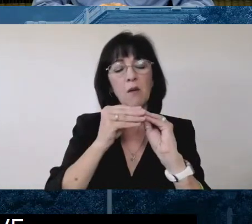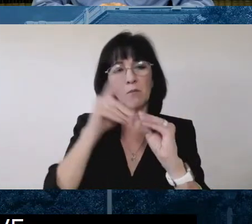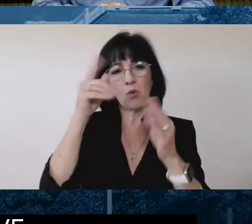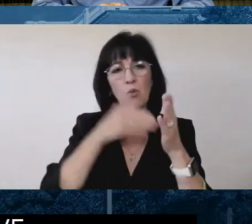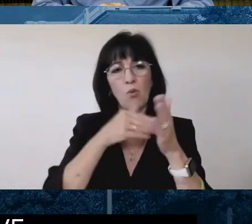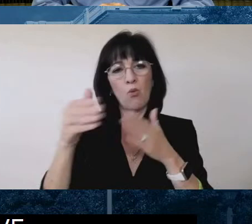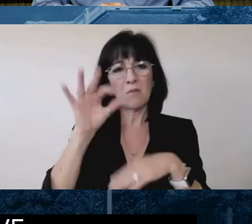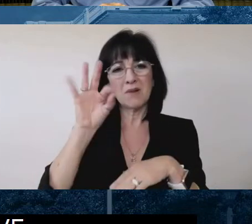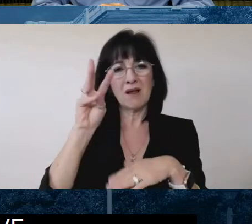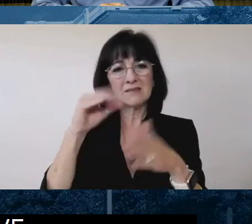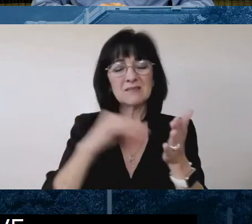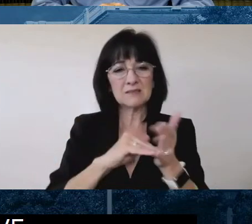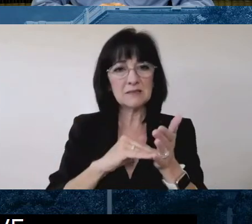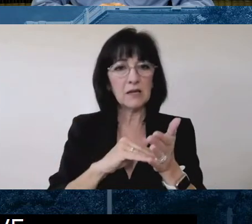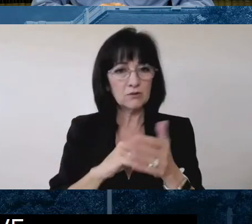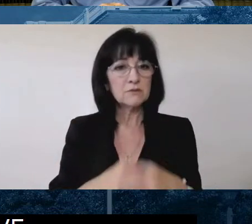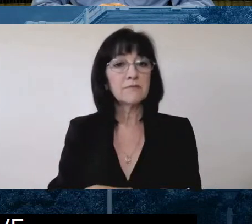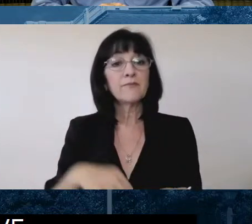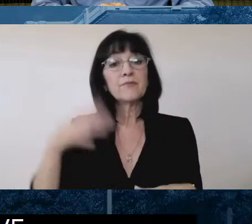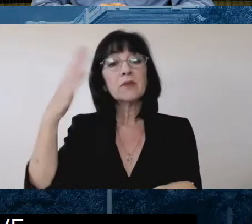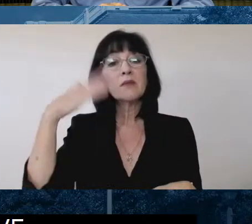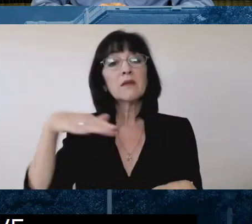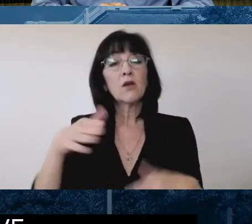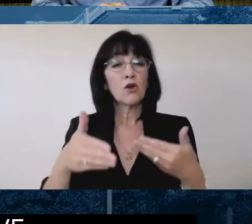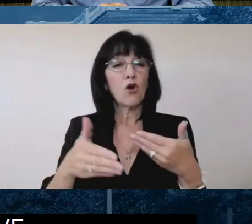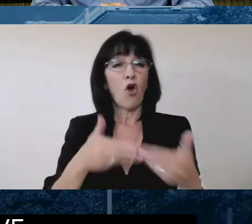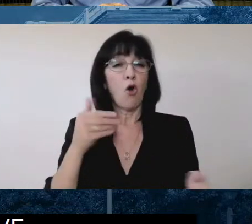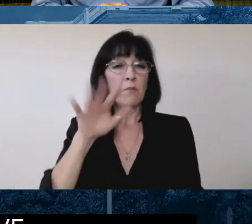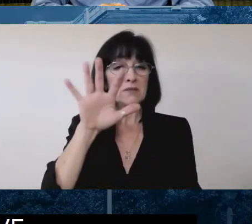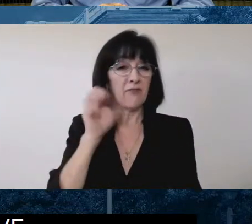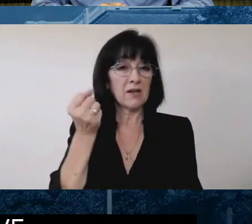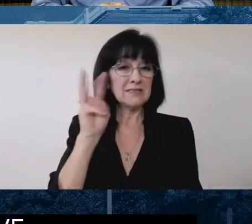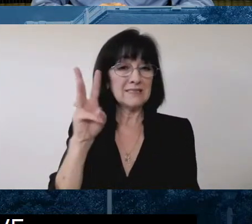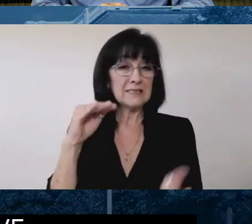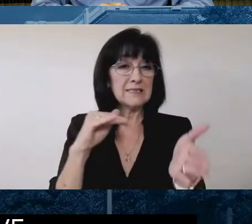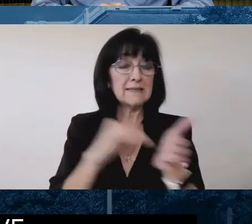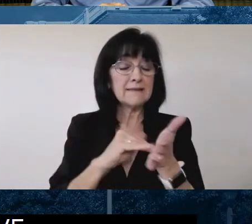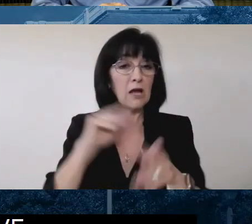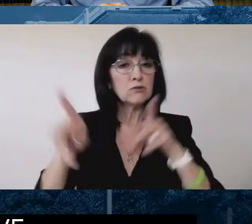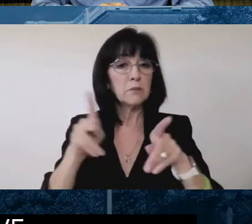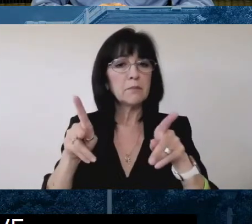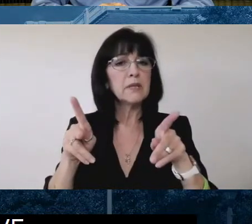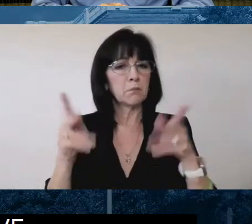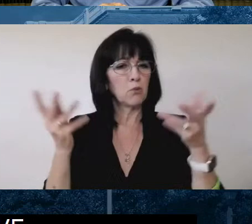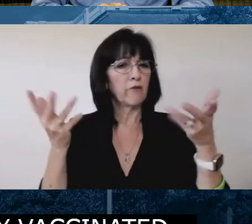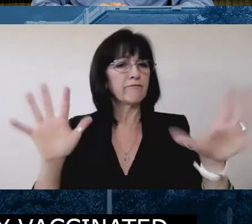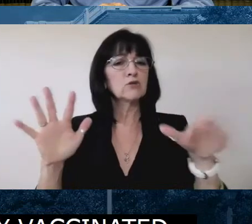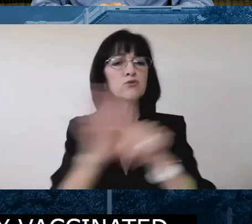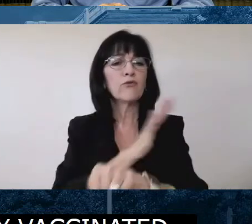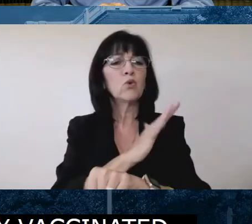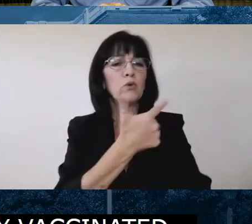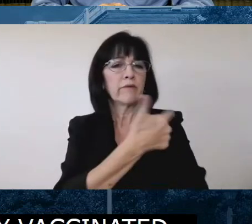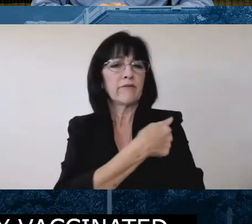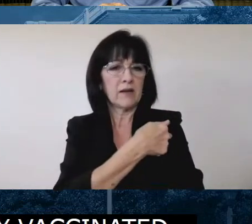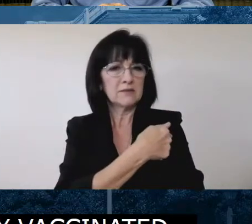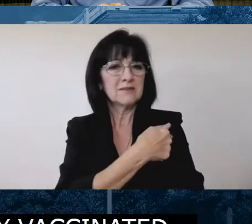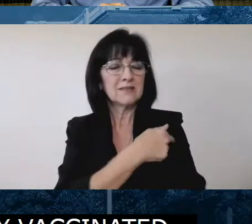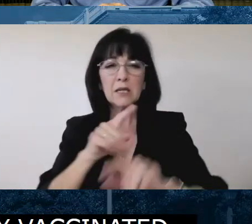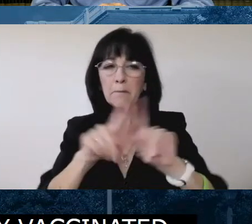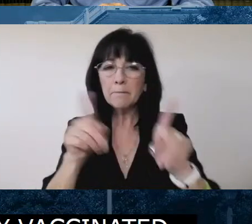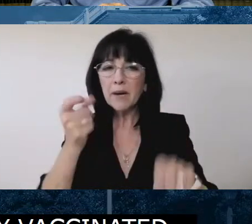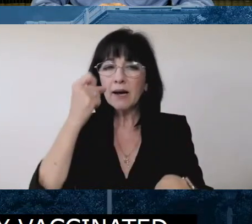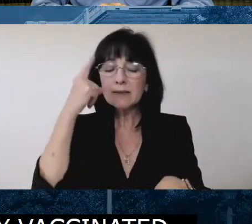15,000, almost 16,000 are fully vaccinated. But it's not even across age groups, and that's